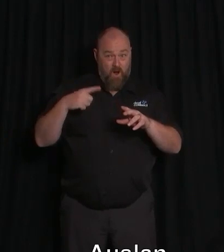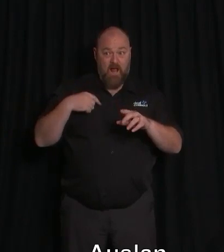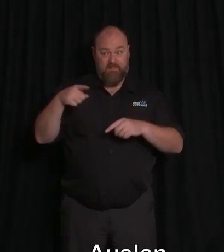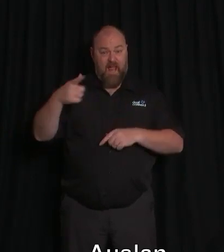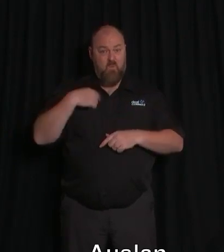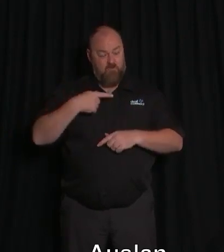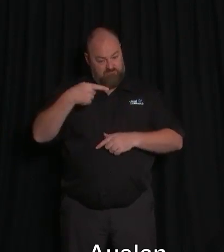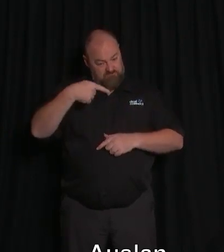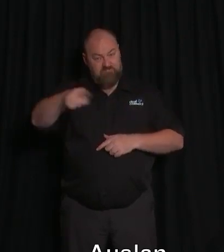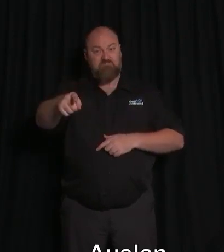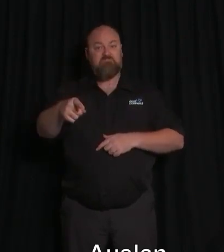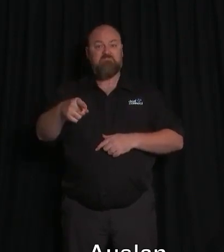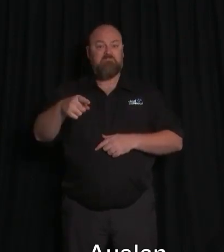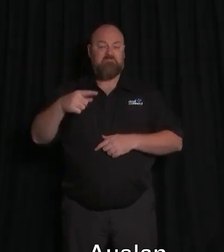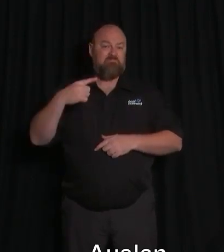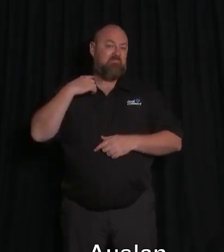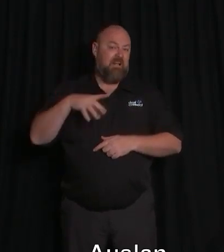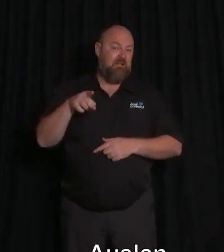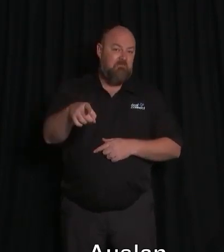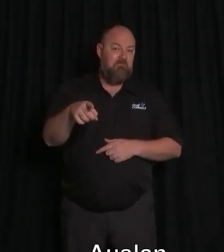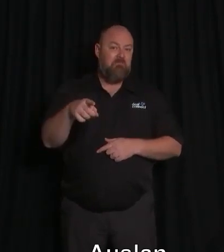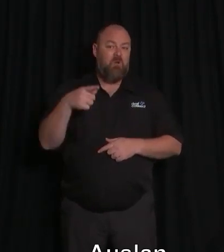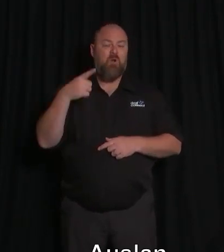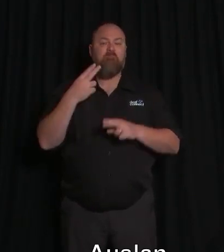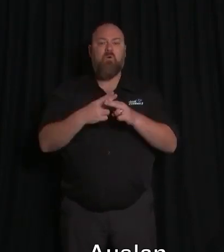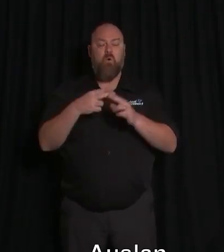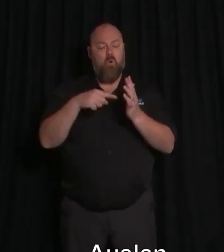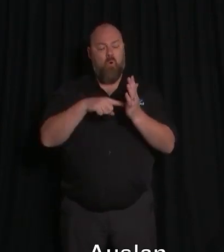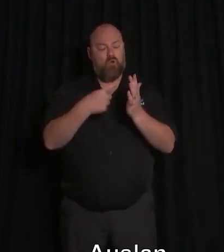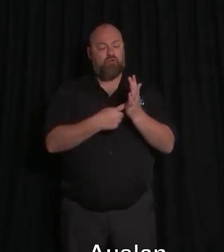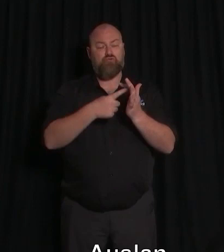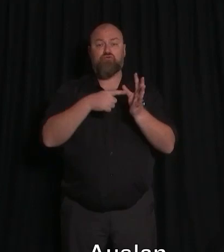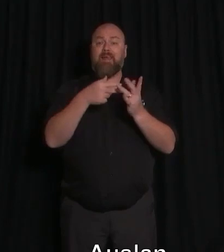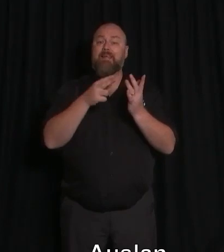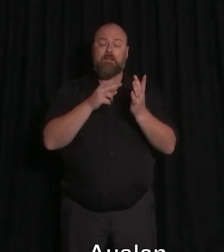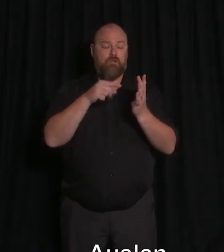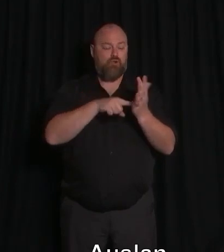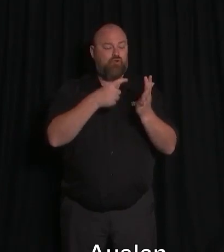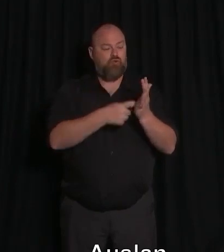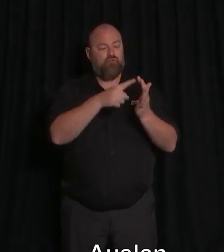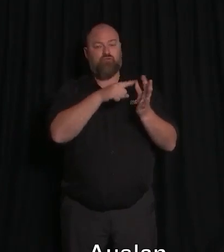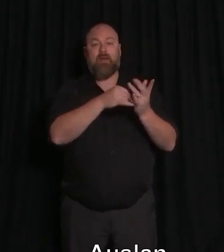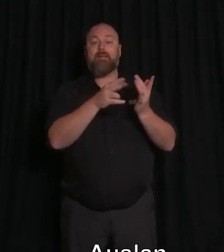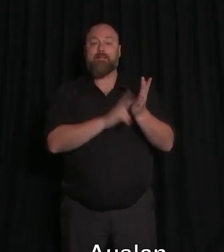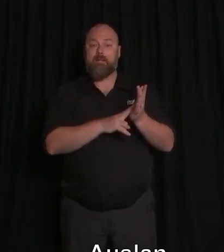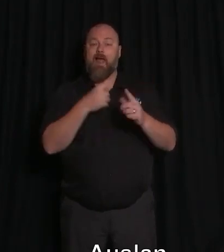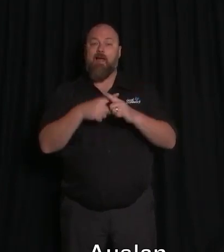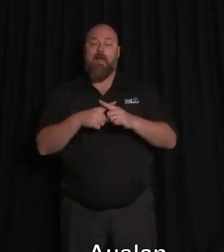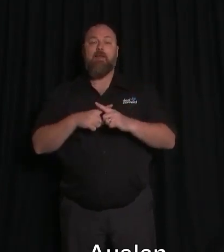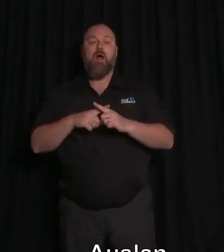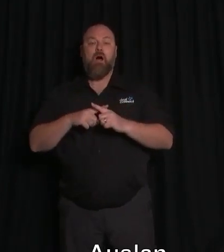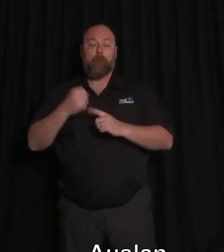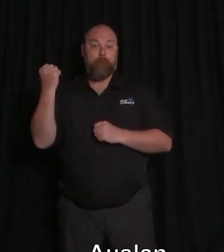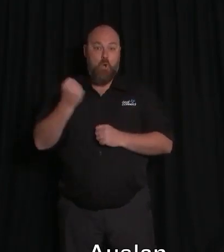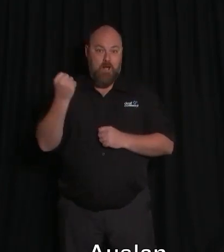penalty against Simon for treason and for murder. He was accused number 13 in the most prominent show